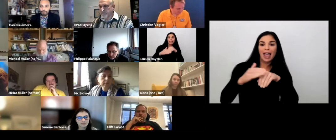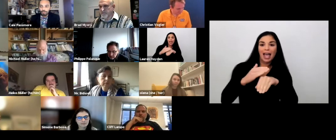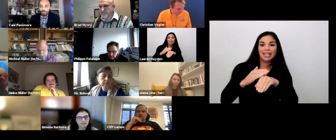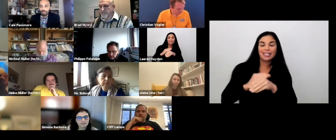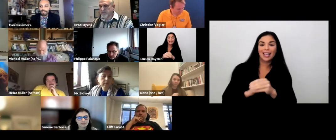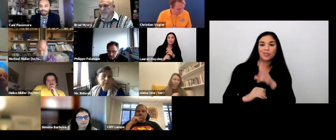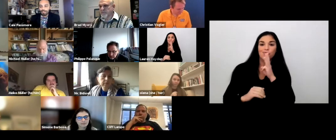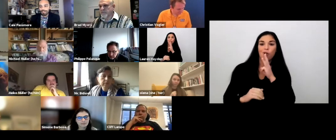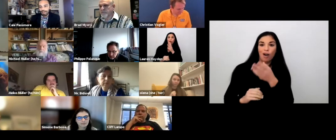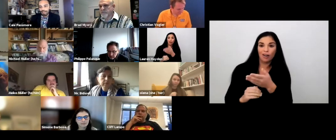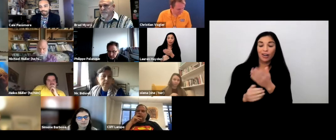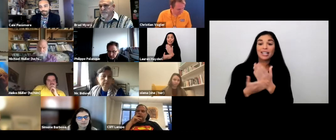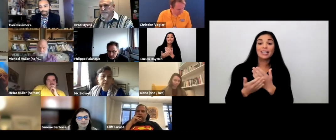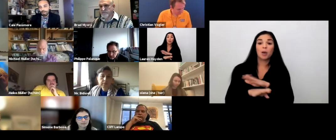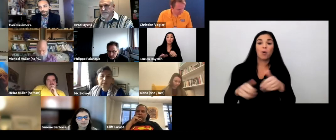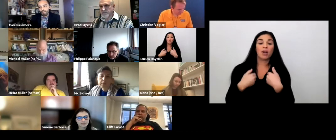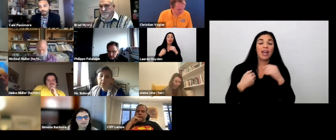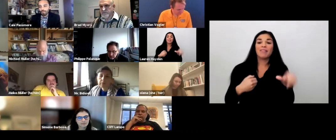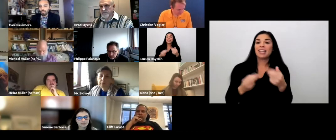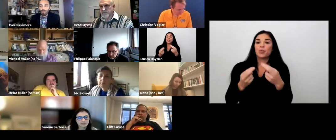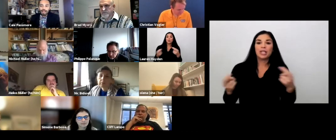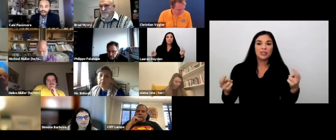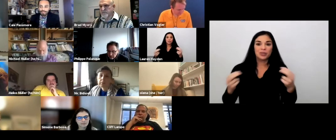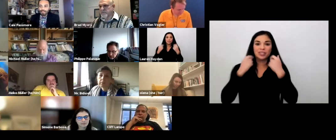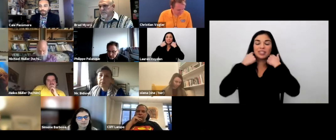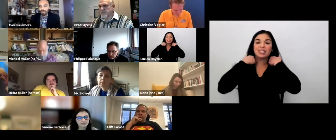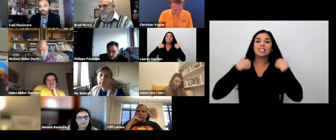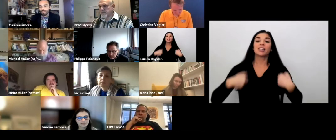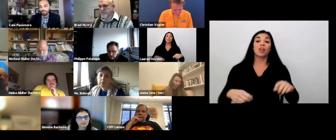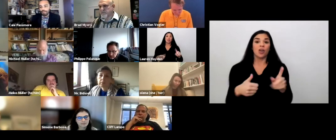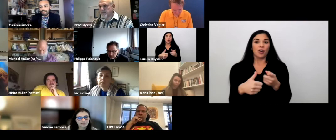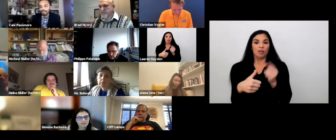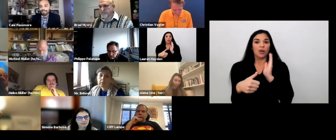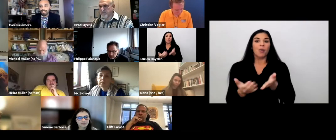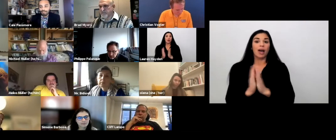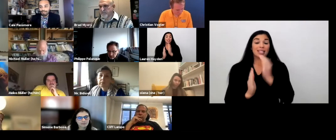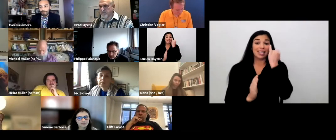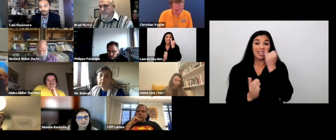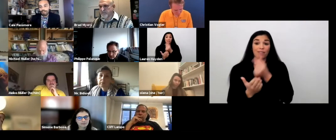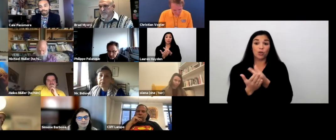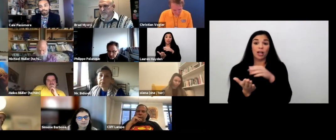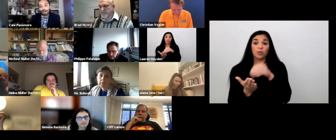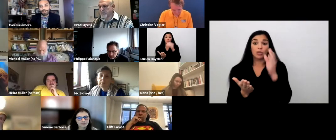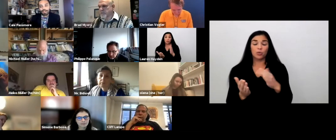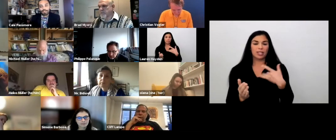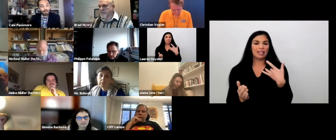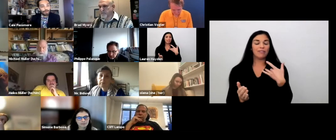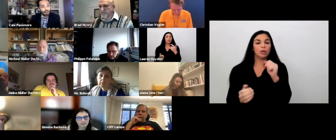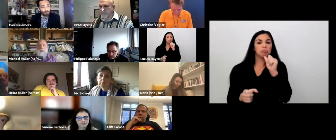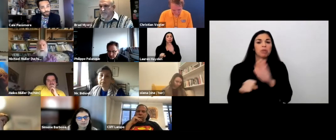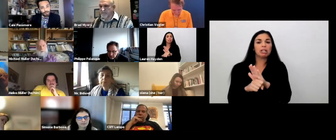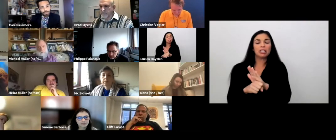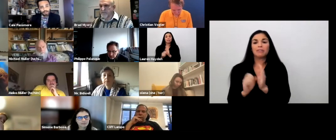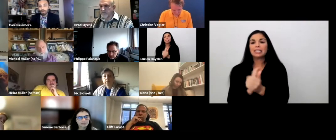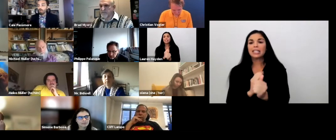no resources to buy accessories to access it. First, we may ask if those graduates feel they lack the skills to network aside from access to